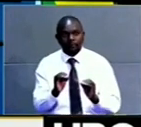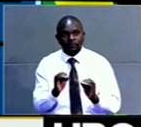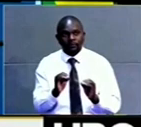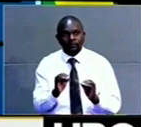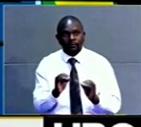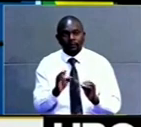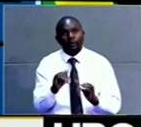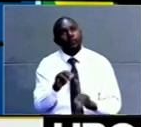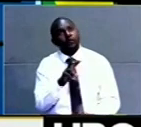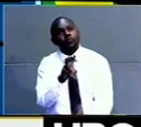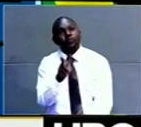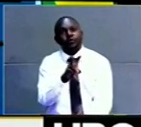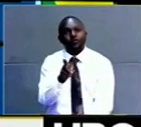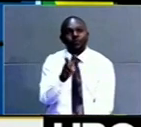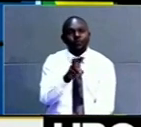abarorezi.